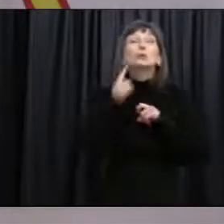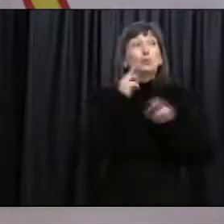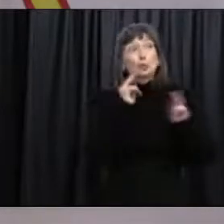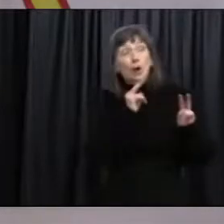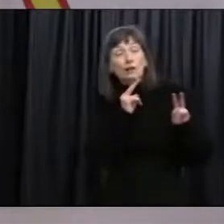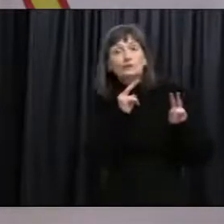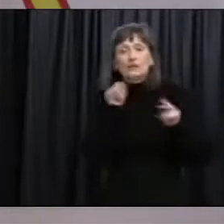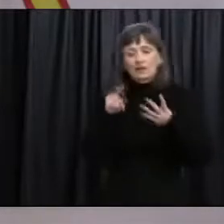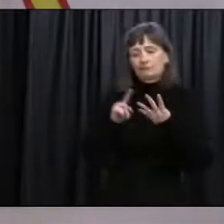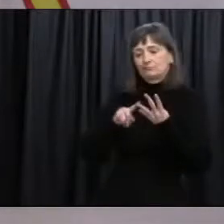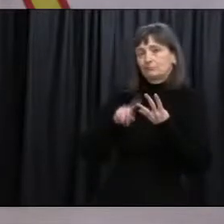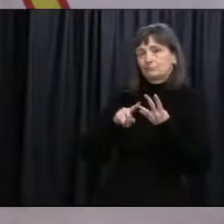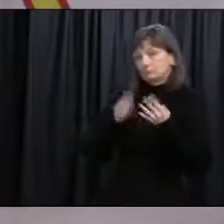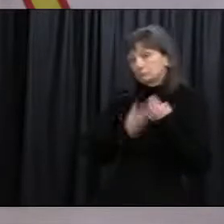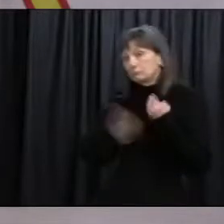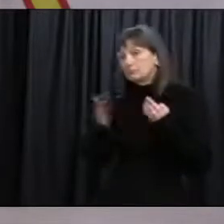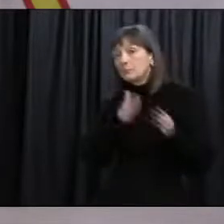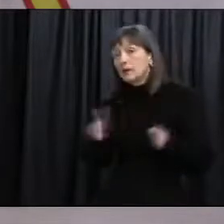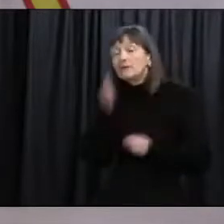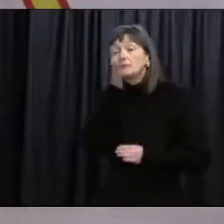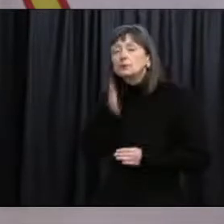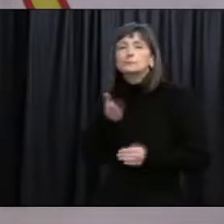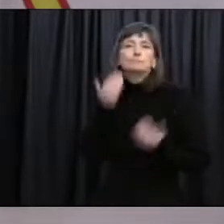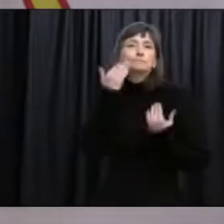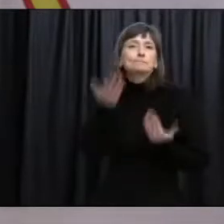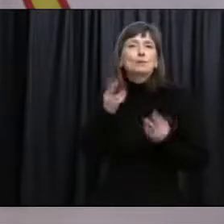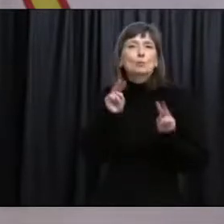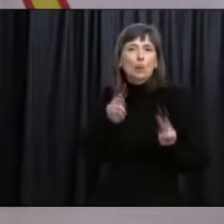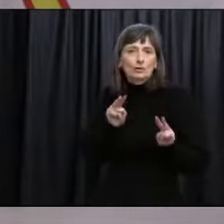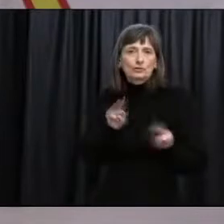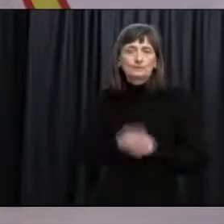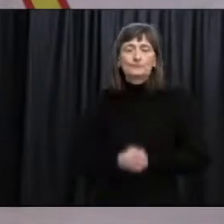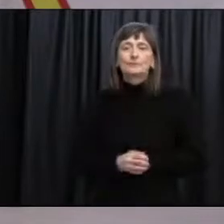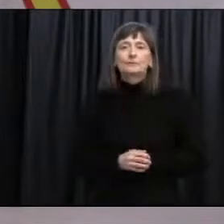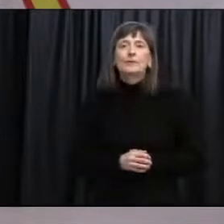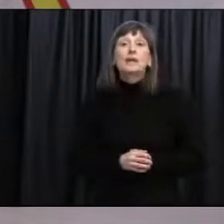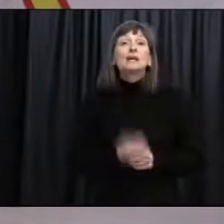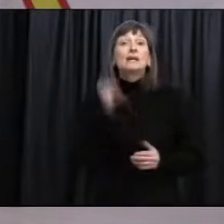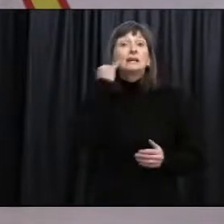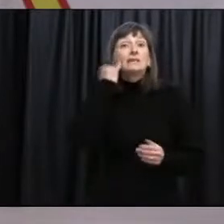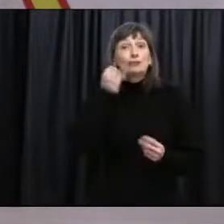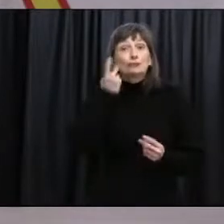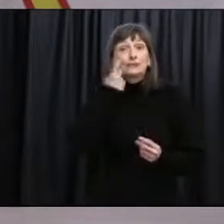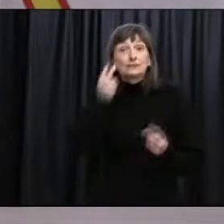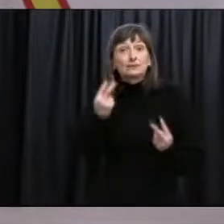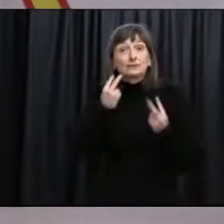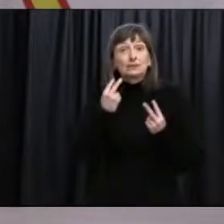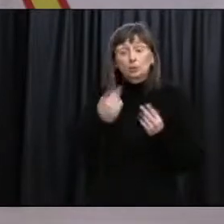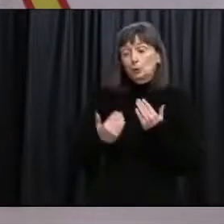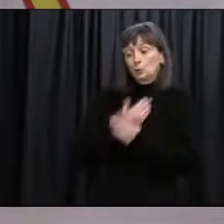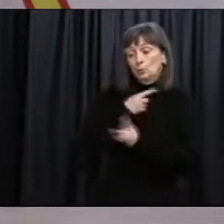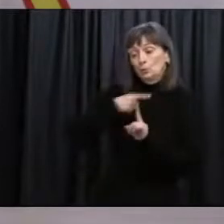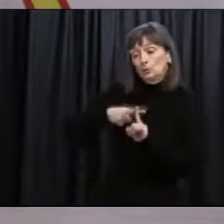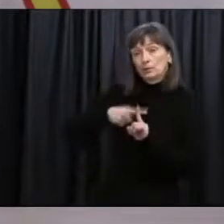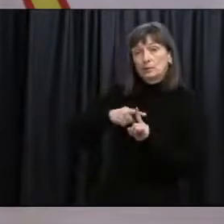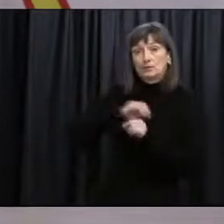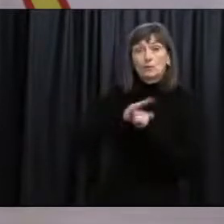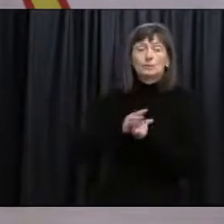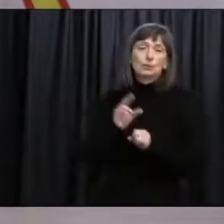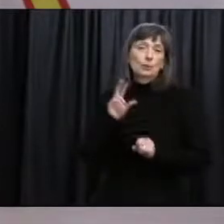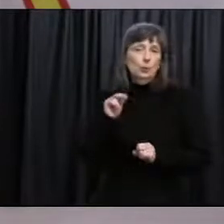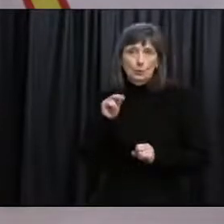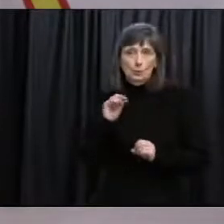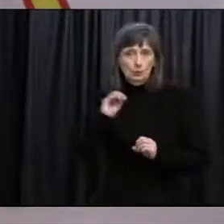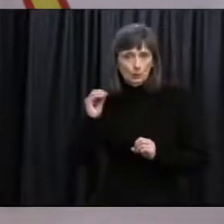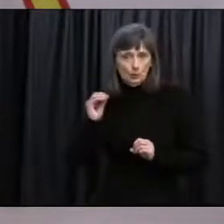Covishield. As a recap, for those who may have just joined, we have no new confirmed cases since yesterday's media advisory, and the total number